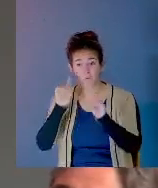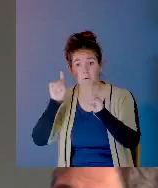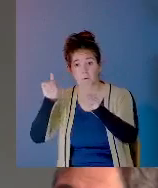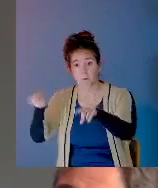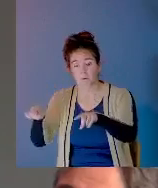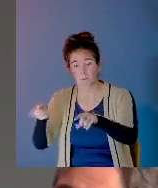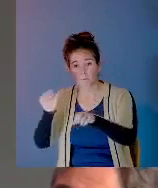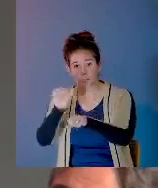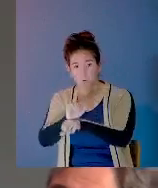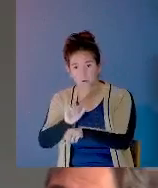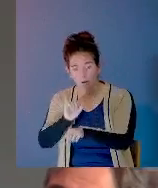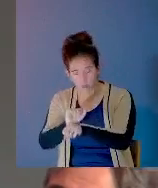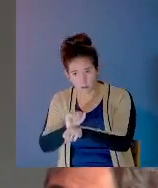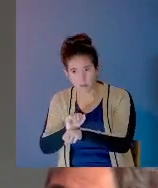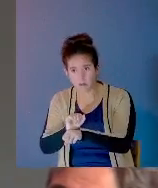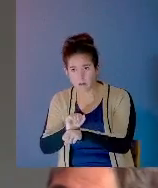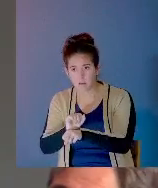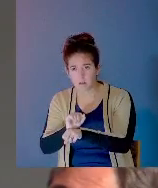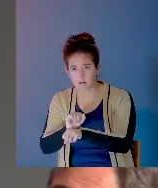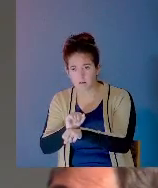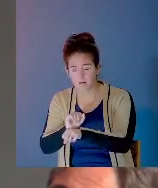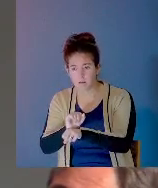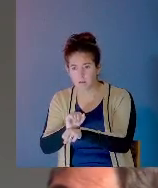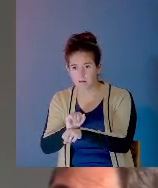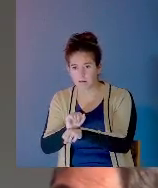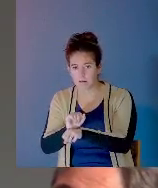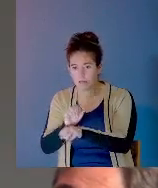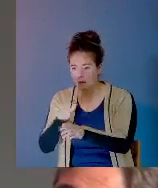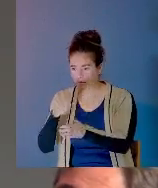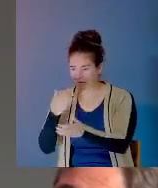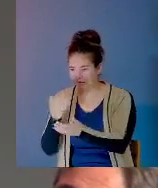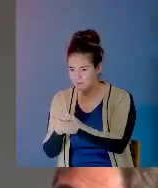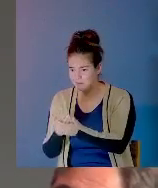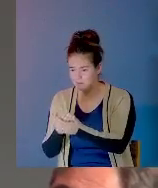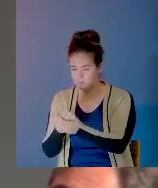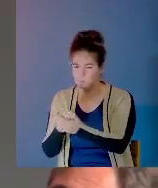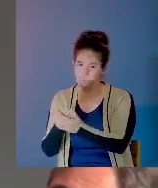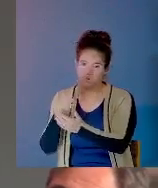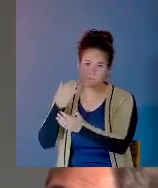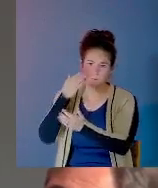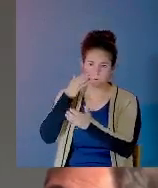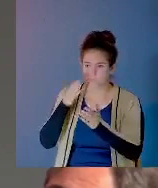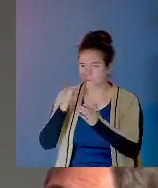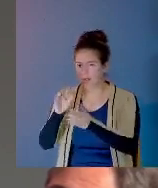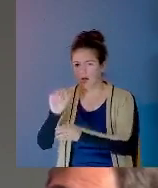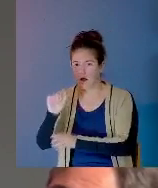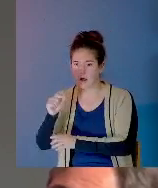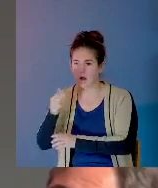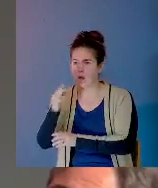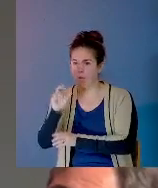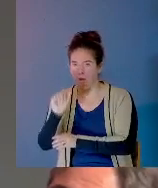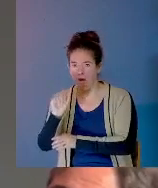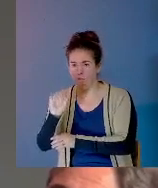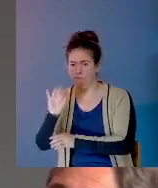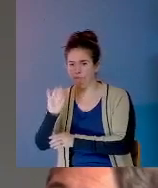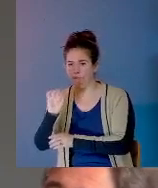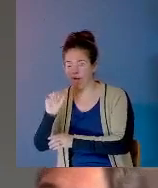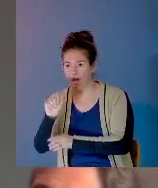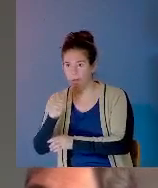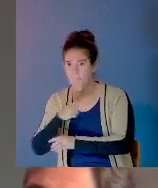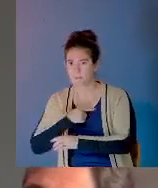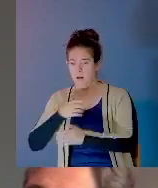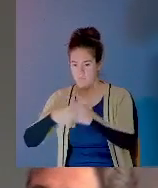after that episode, by the time I got to the end of Alwafria, my oxygen blood saturation level was below